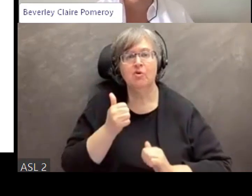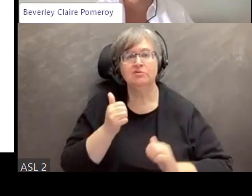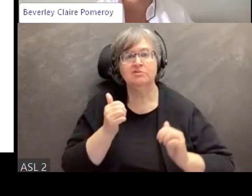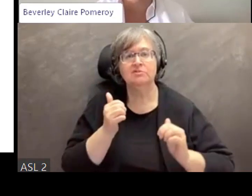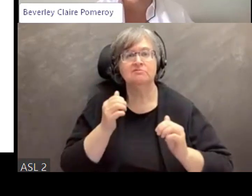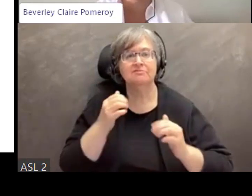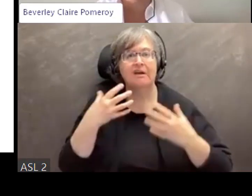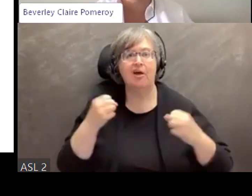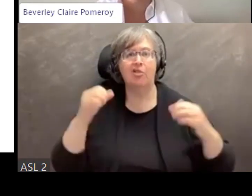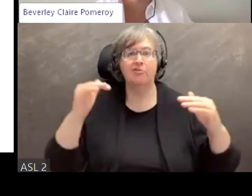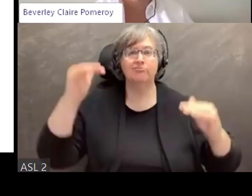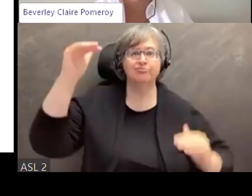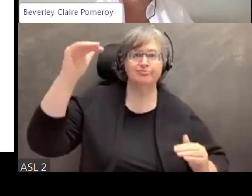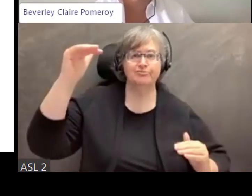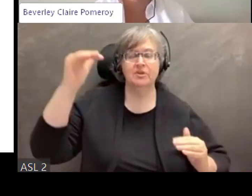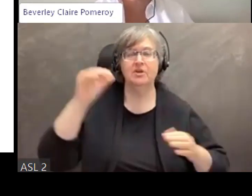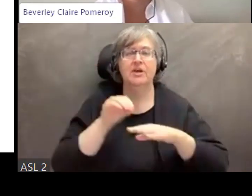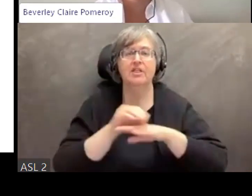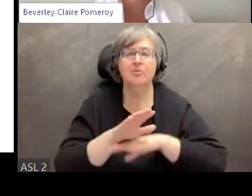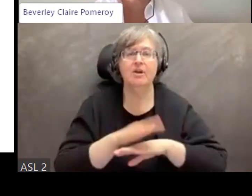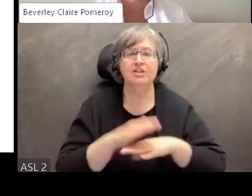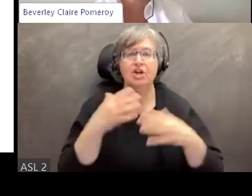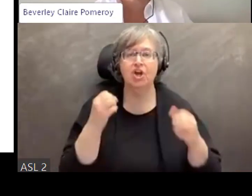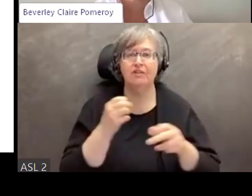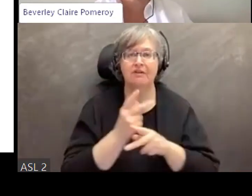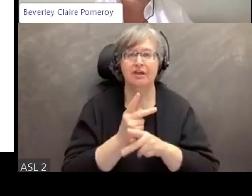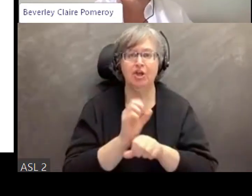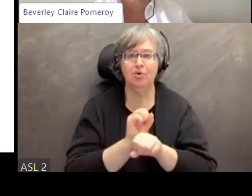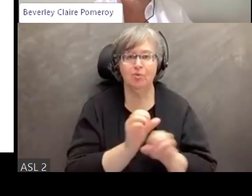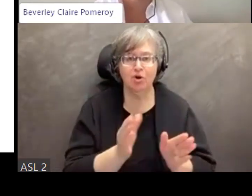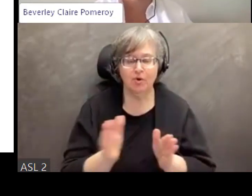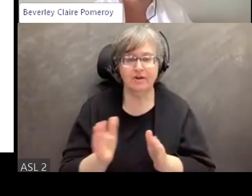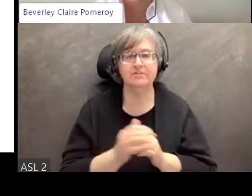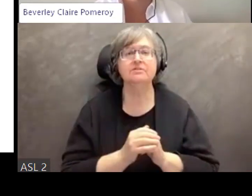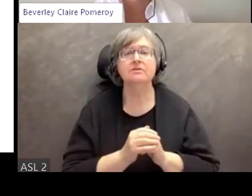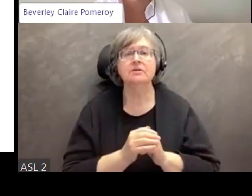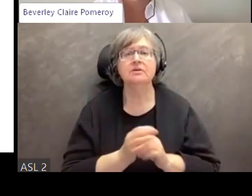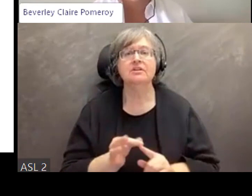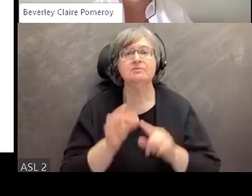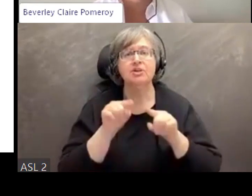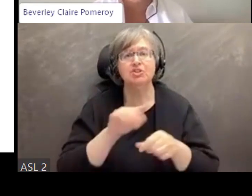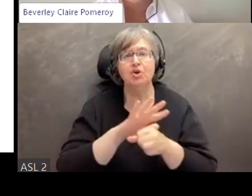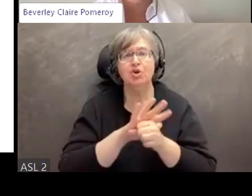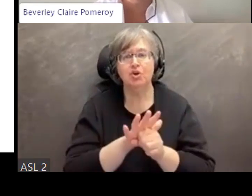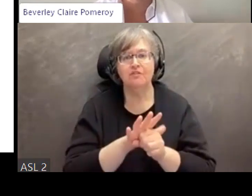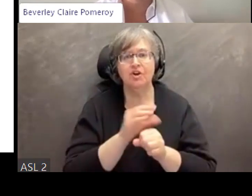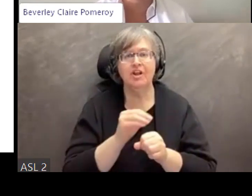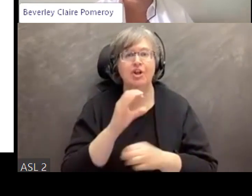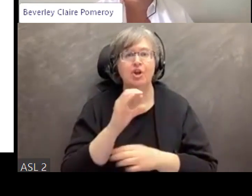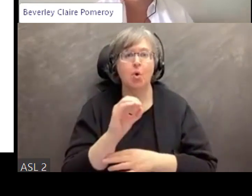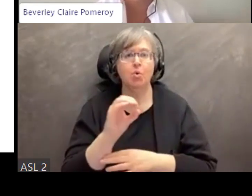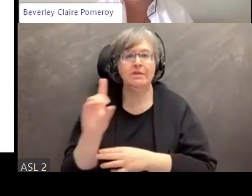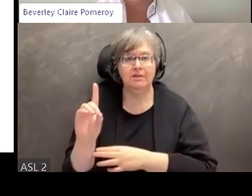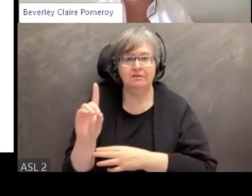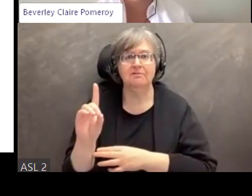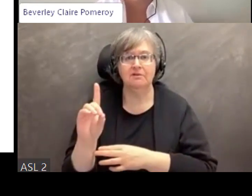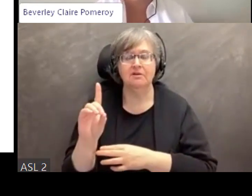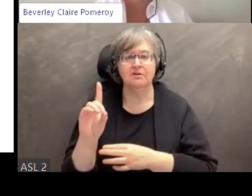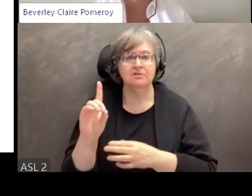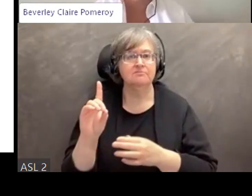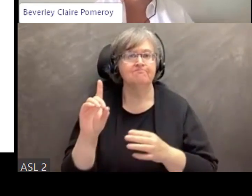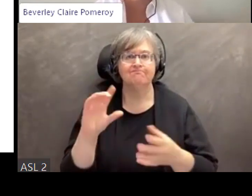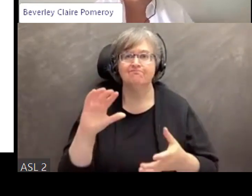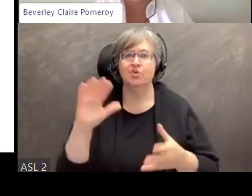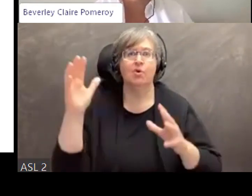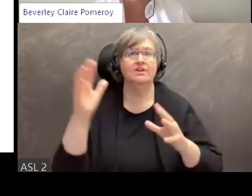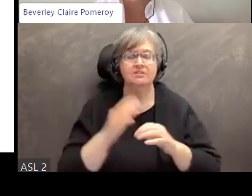most health inequities, and the impact trauma has had on the healthcare workforce, in particular during COVID and the overdose crisis.